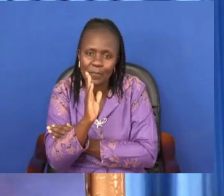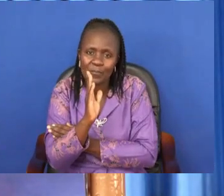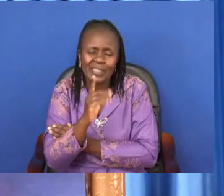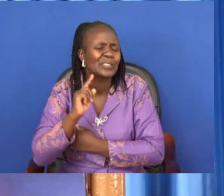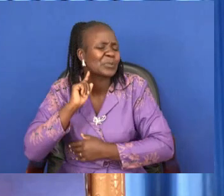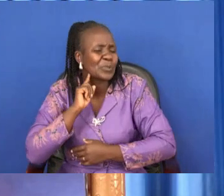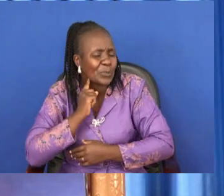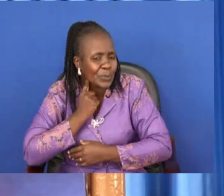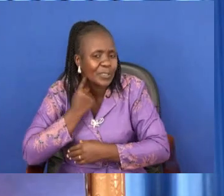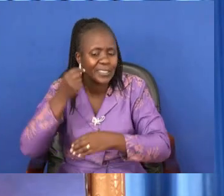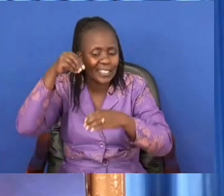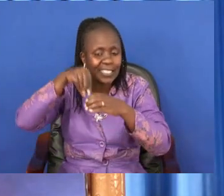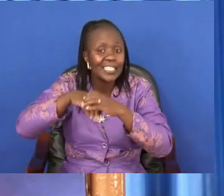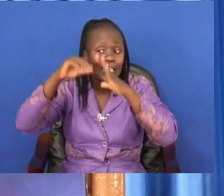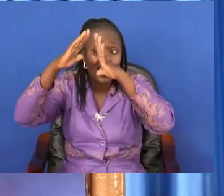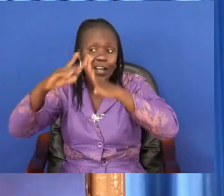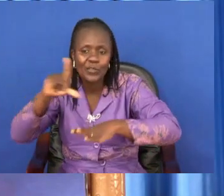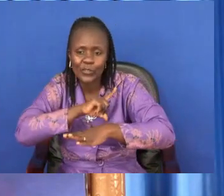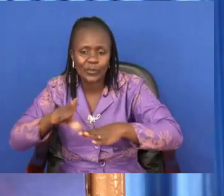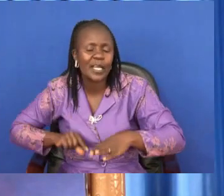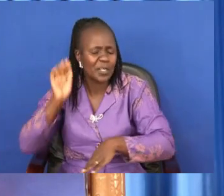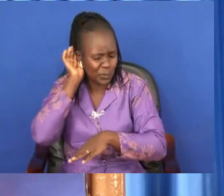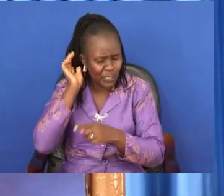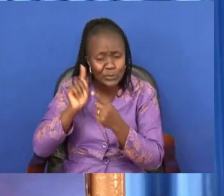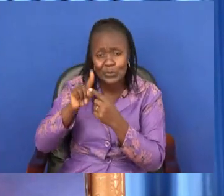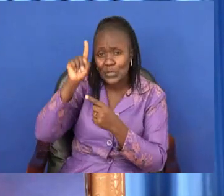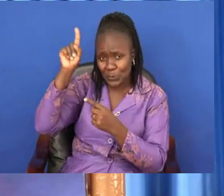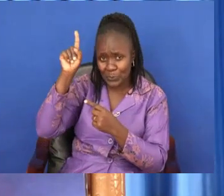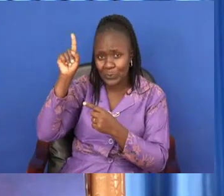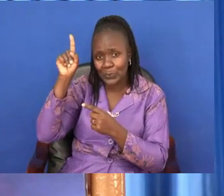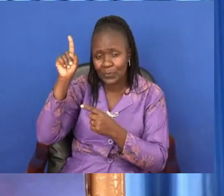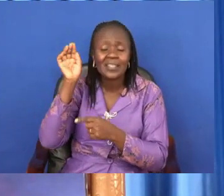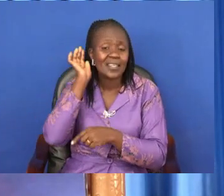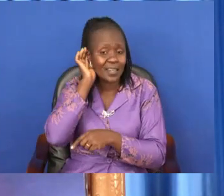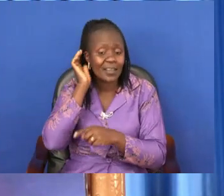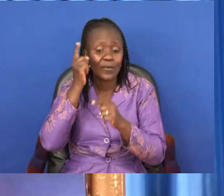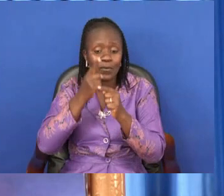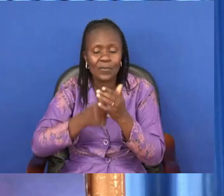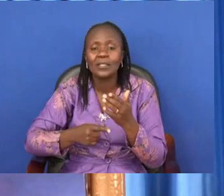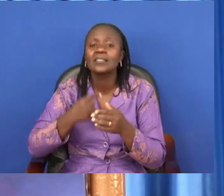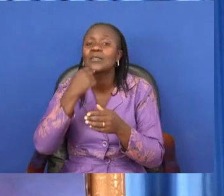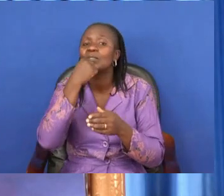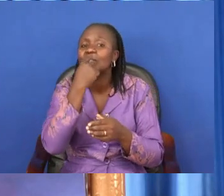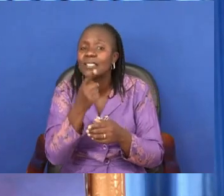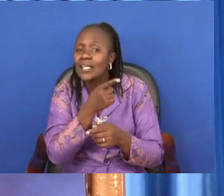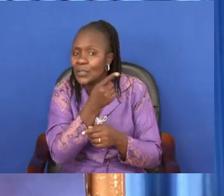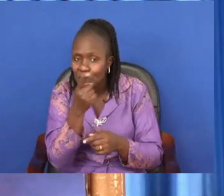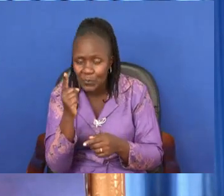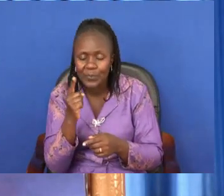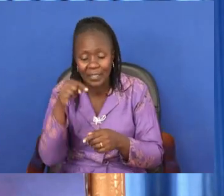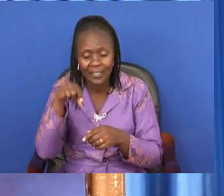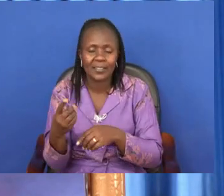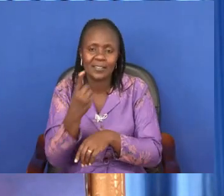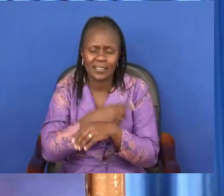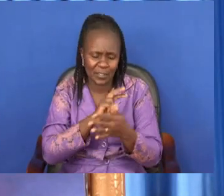so sweet to be in the house of God and to listen to him and hear what he wants to speak to us.